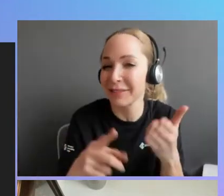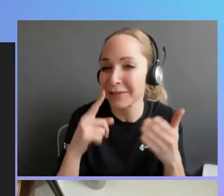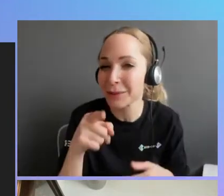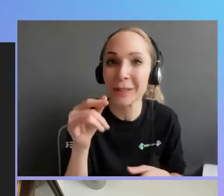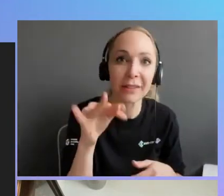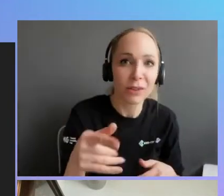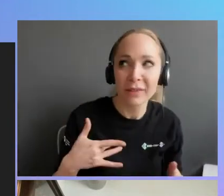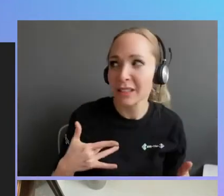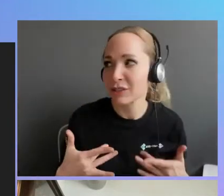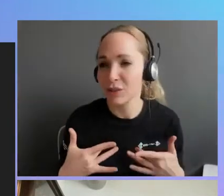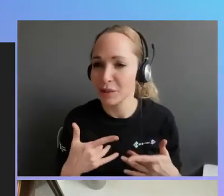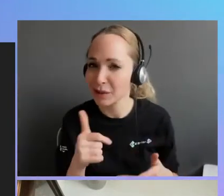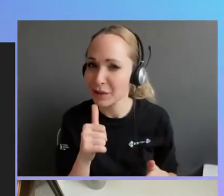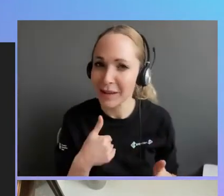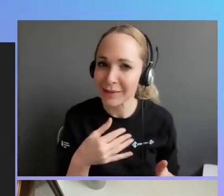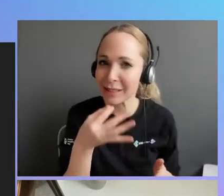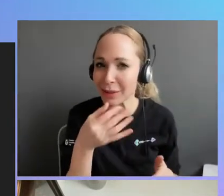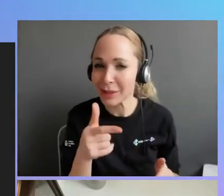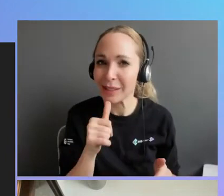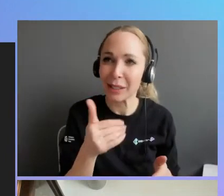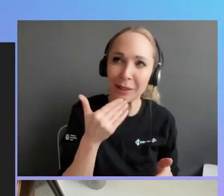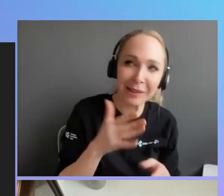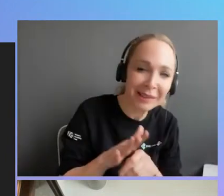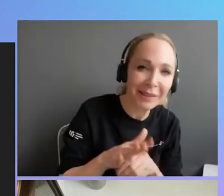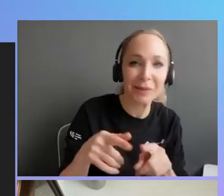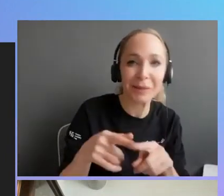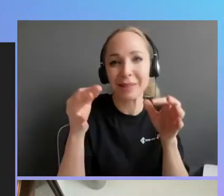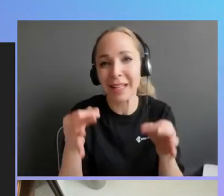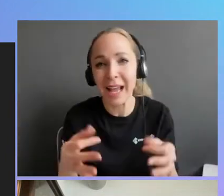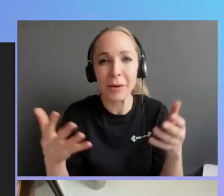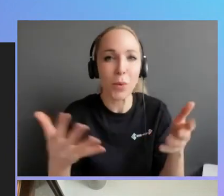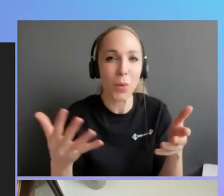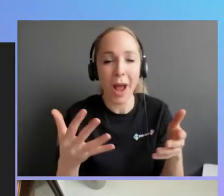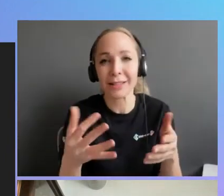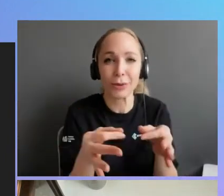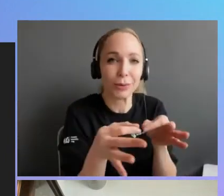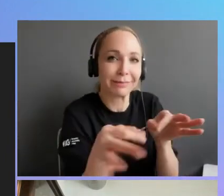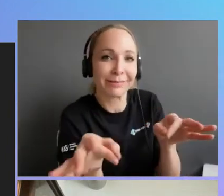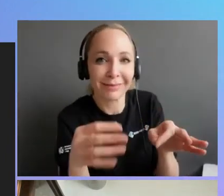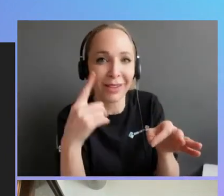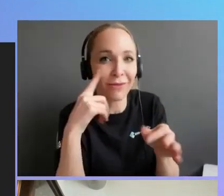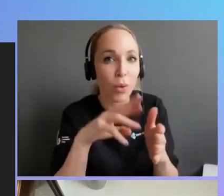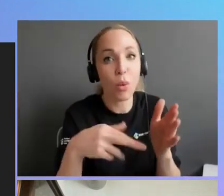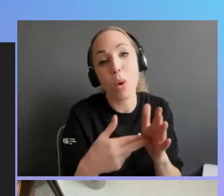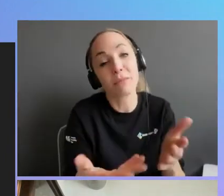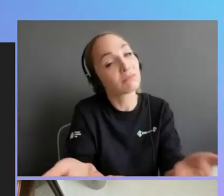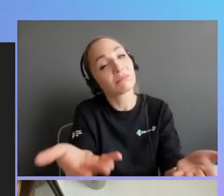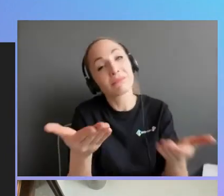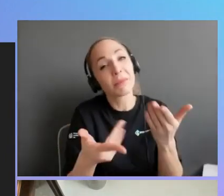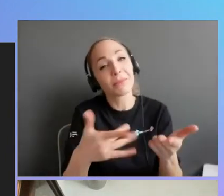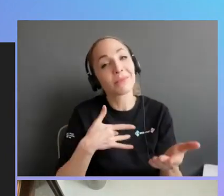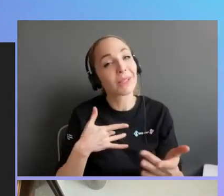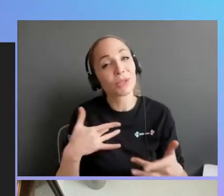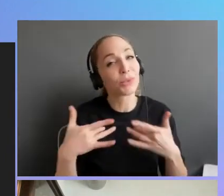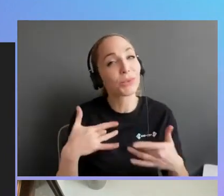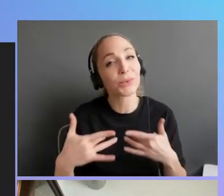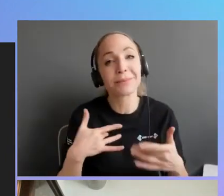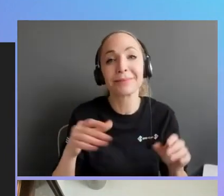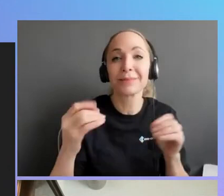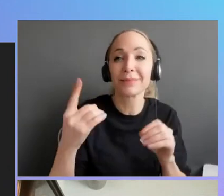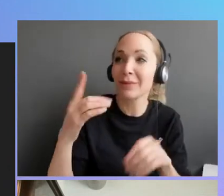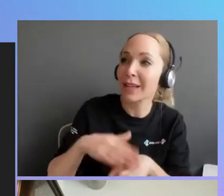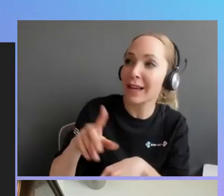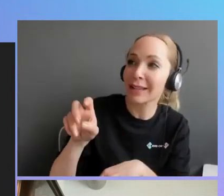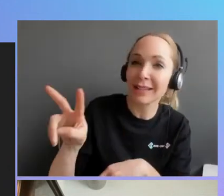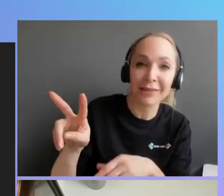concerned that you don't have expertise enough to just decide on things like roles. And you might be concerned that no one on your dev team is equipped to